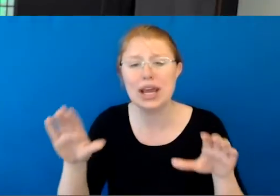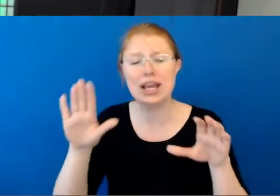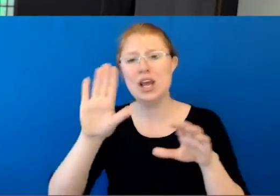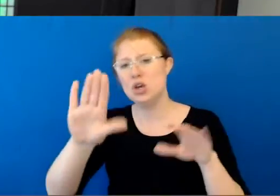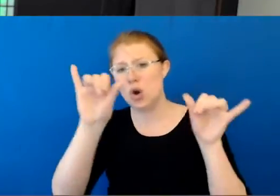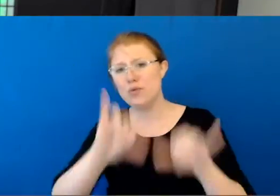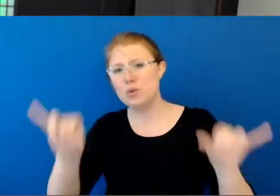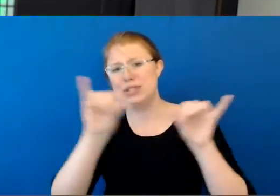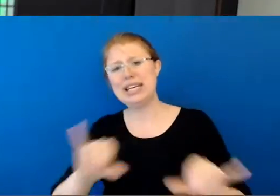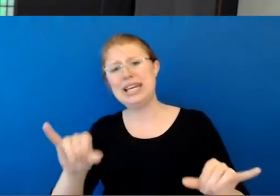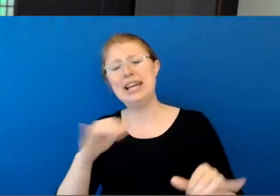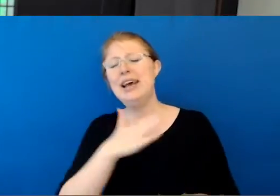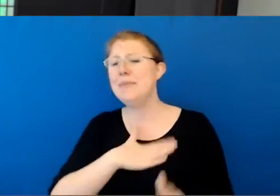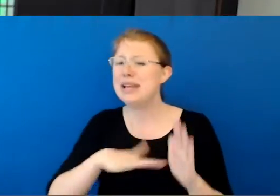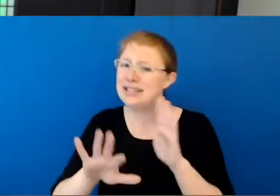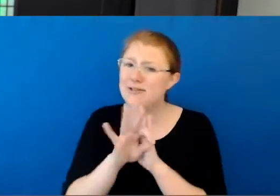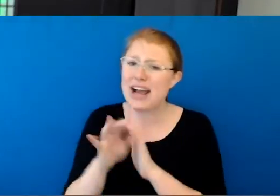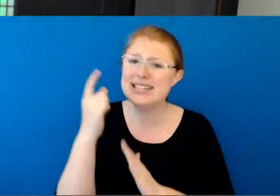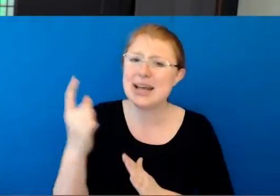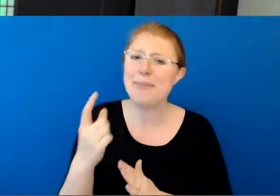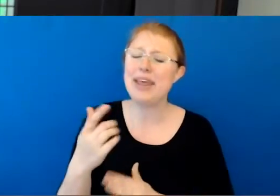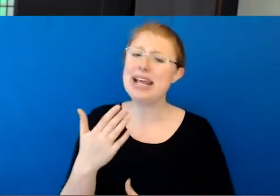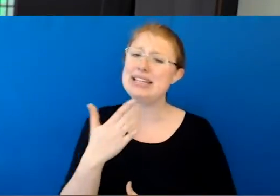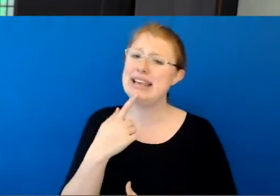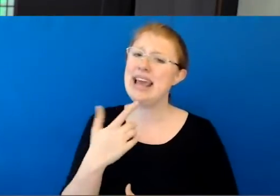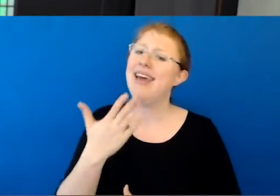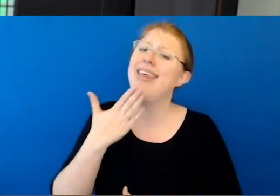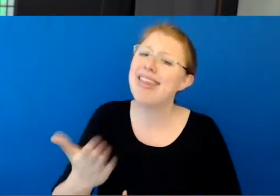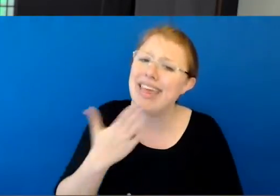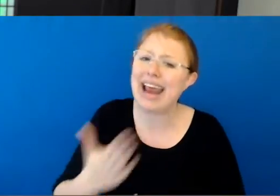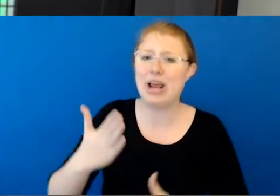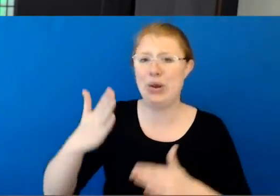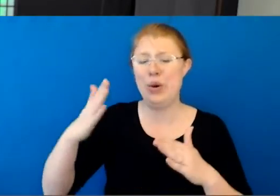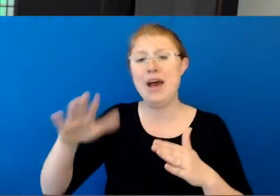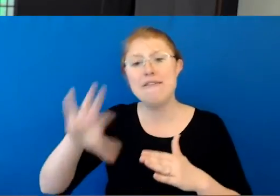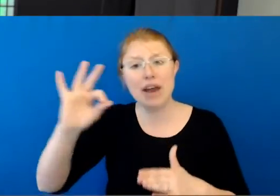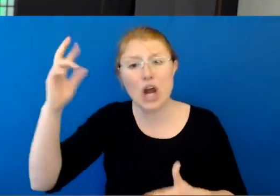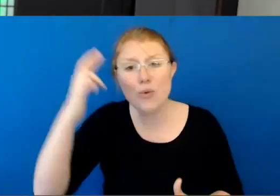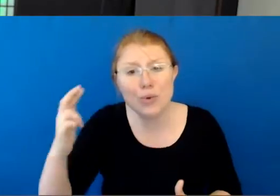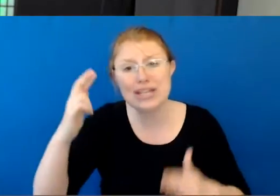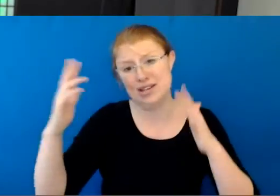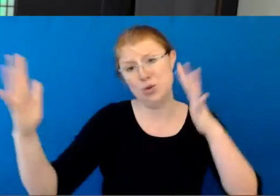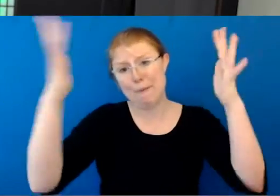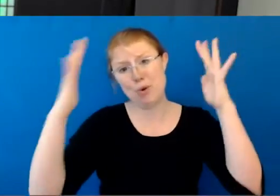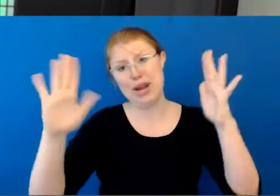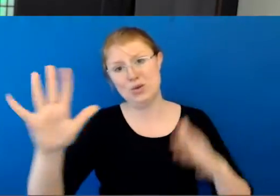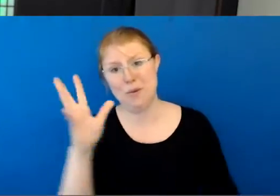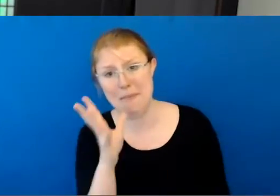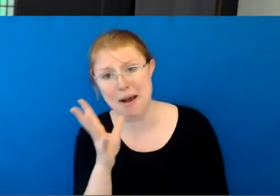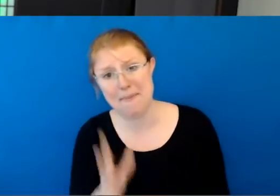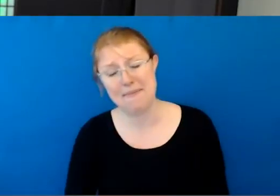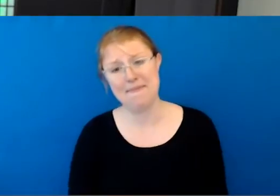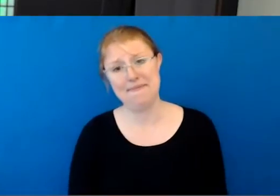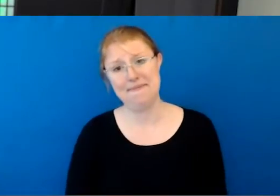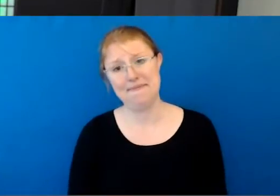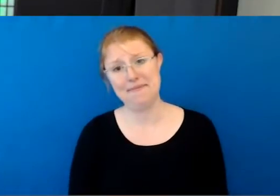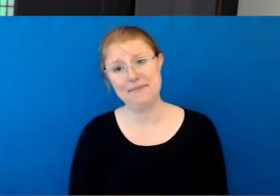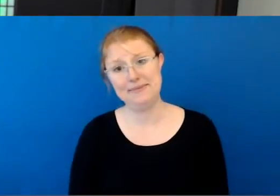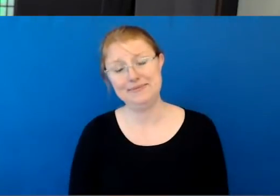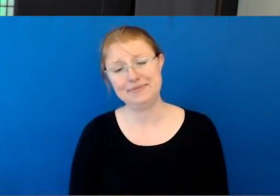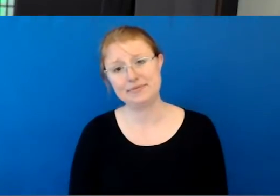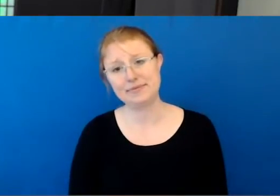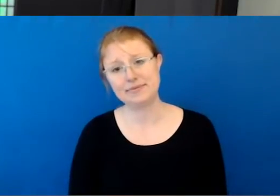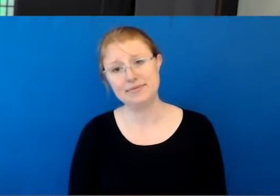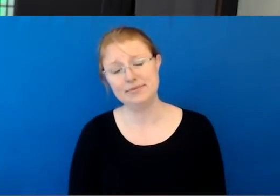to know how much I appreciate the fact that, you know, you get up and you make me coffee in the morning, or you make dinner, or, you